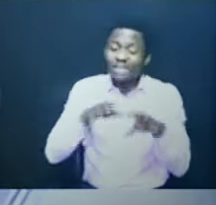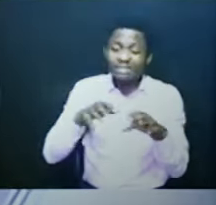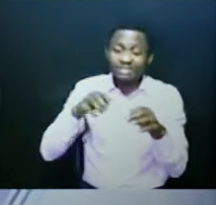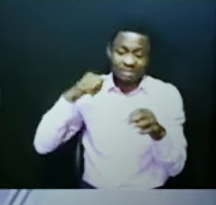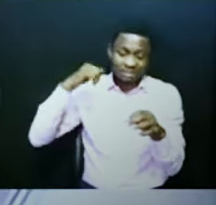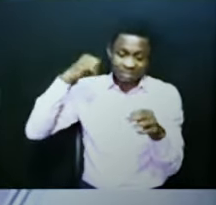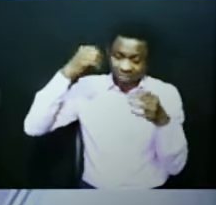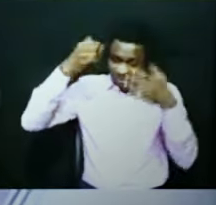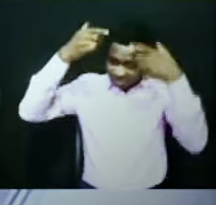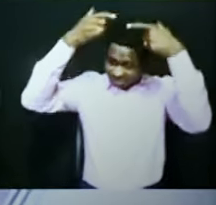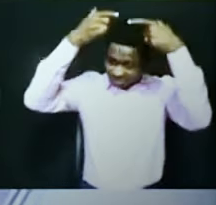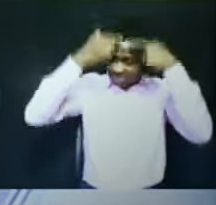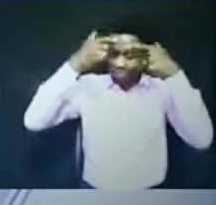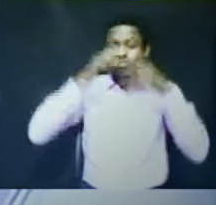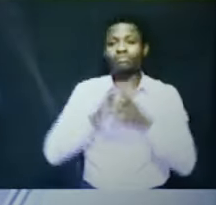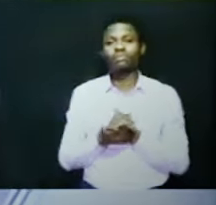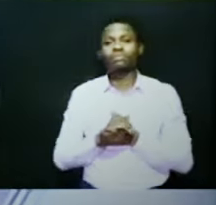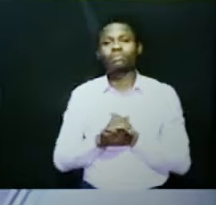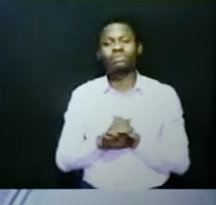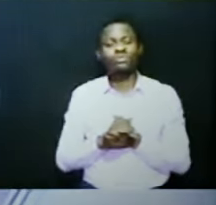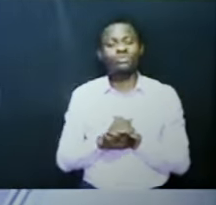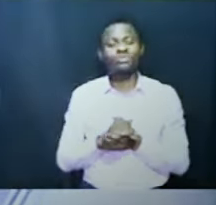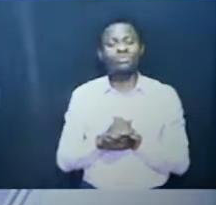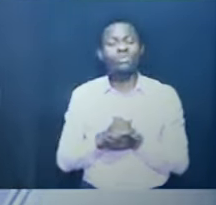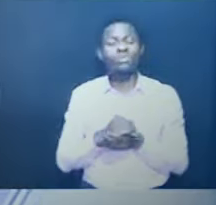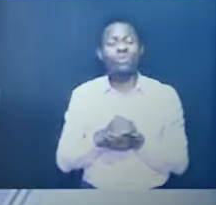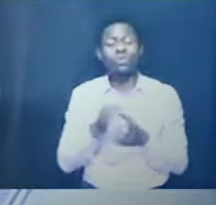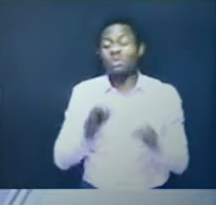righteous. All we need is to grow.